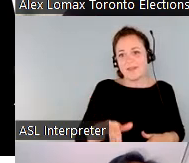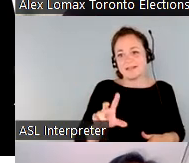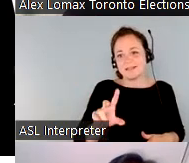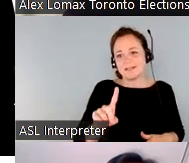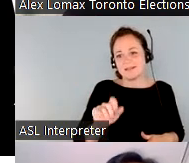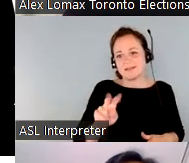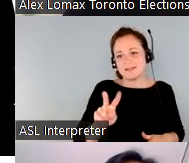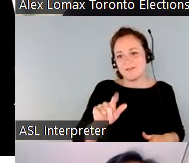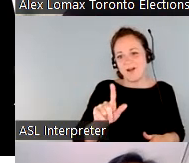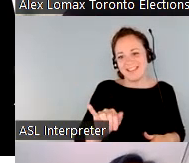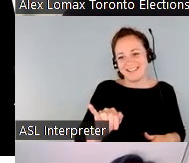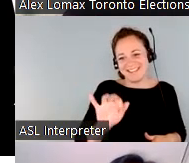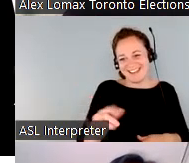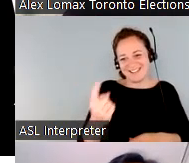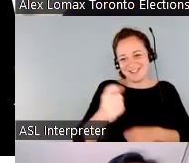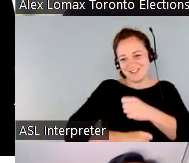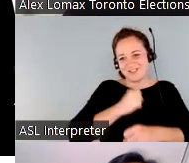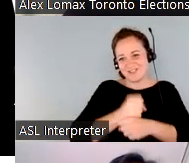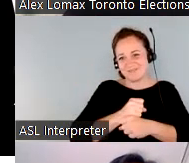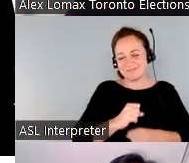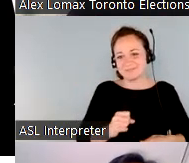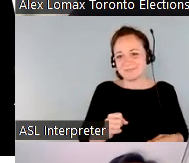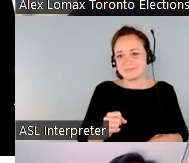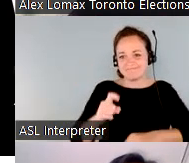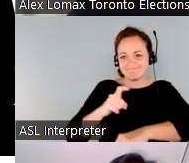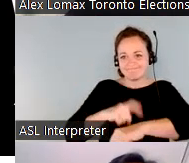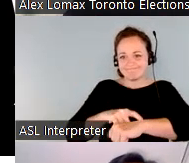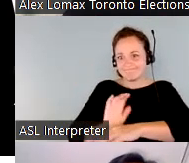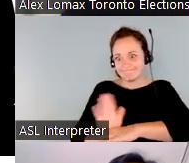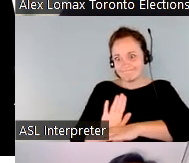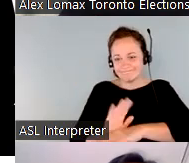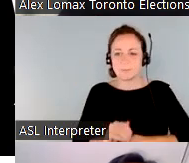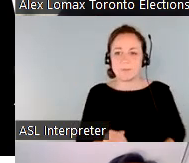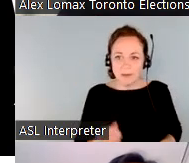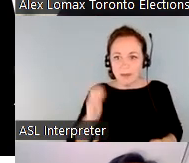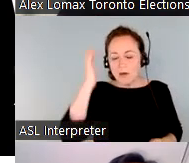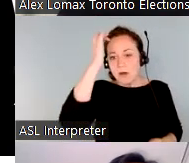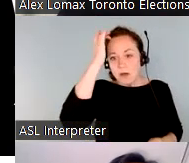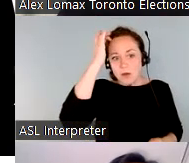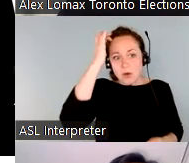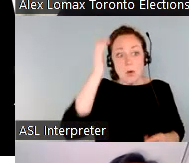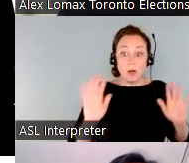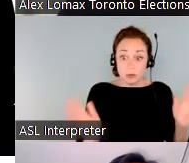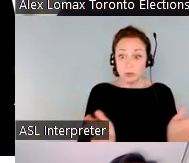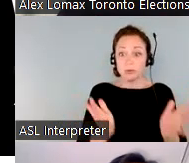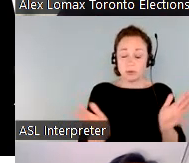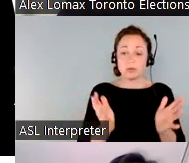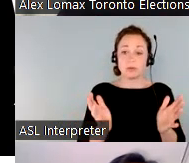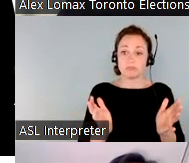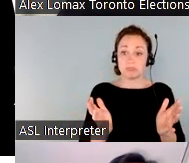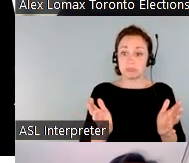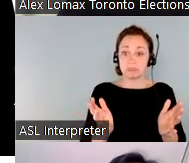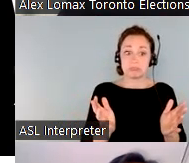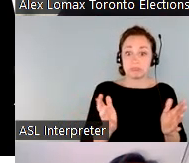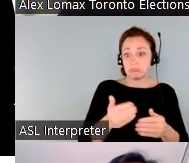people might not be able to get to their polling place in time if they're very busy that day. So I do encourage people generally to use the